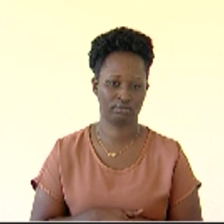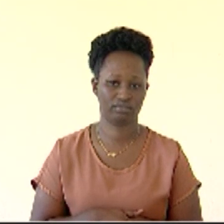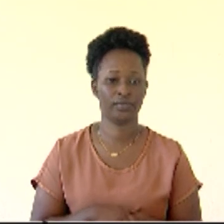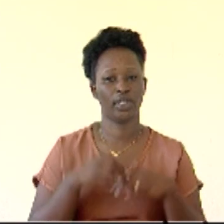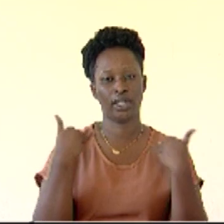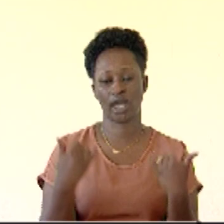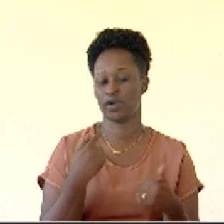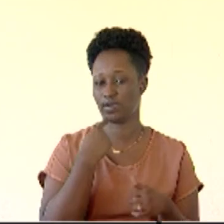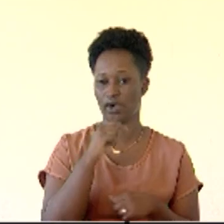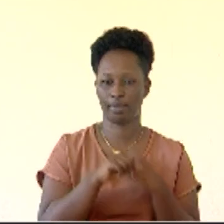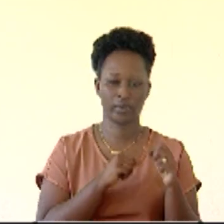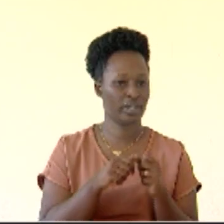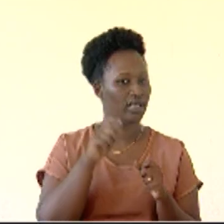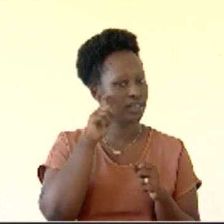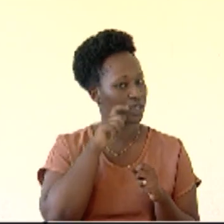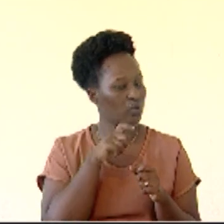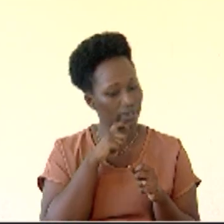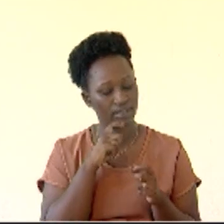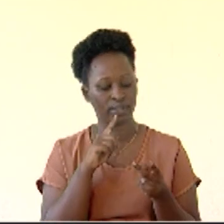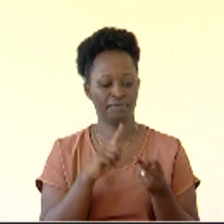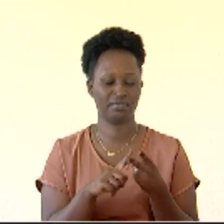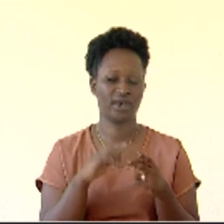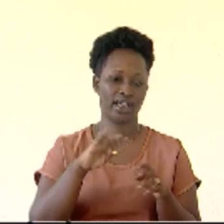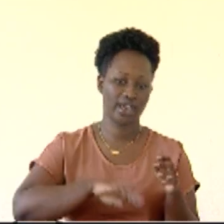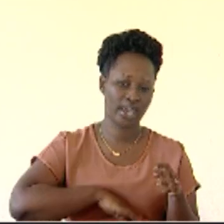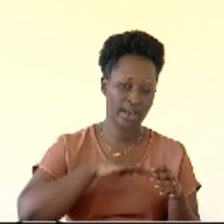Let's talk about now sexuality, age, and culture.